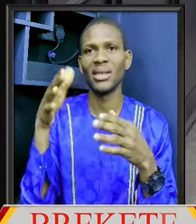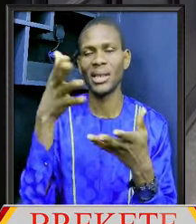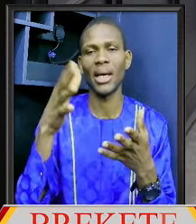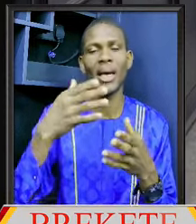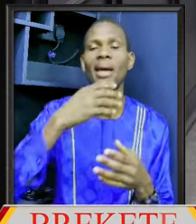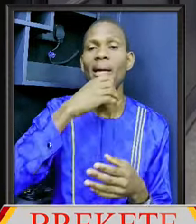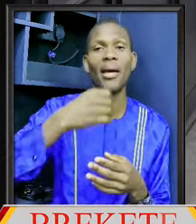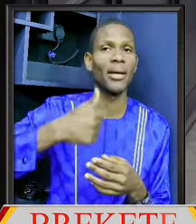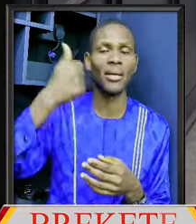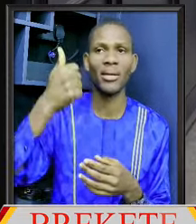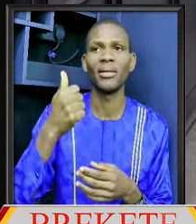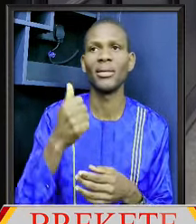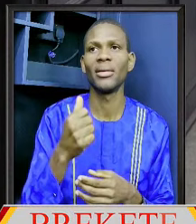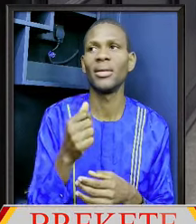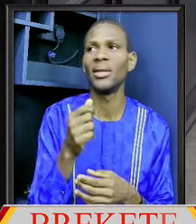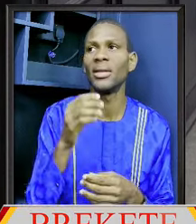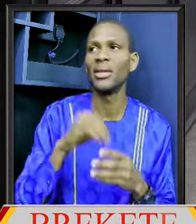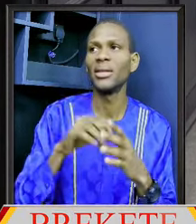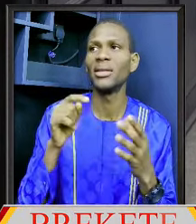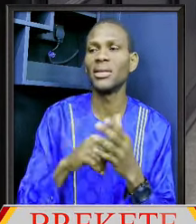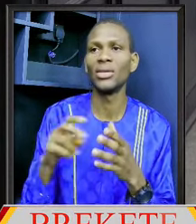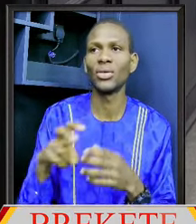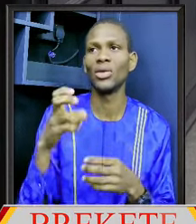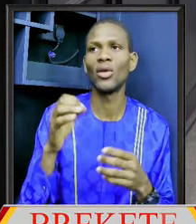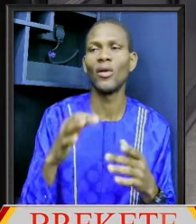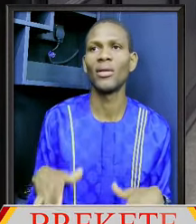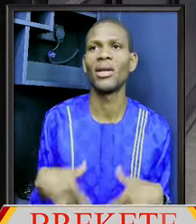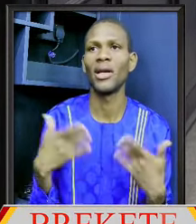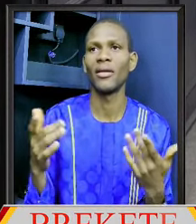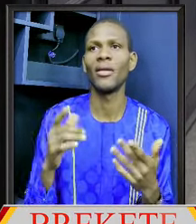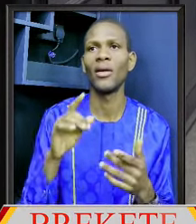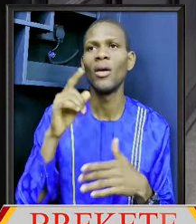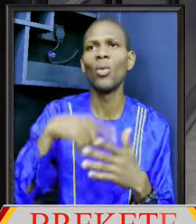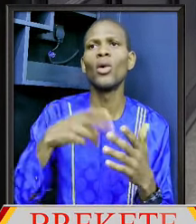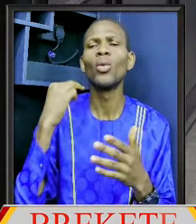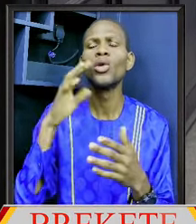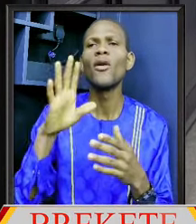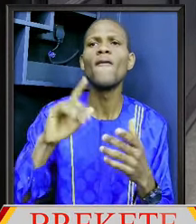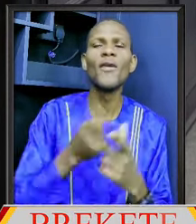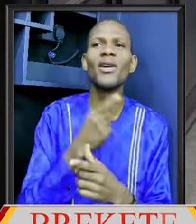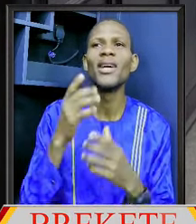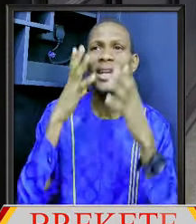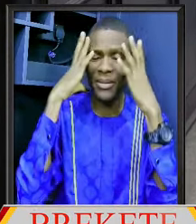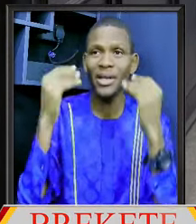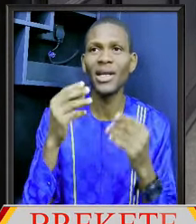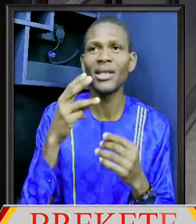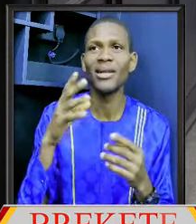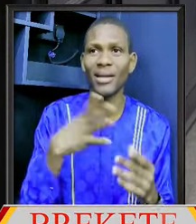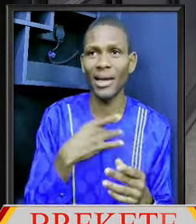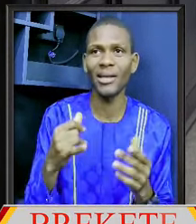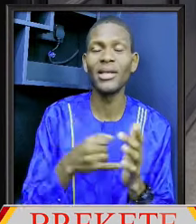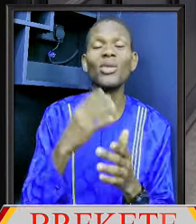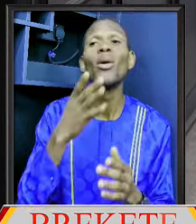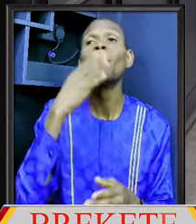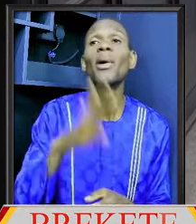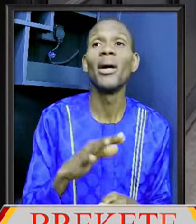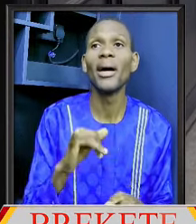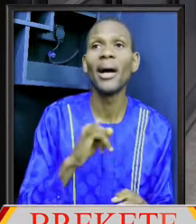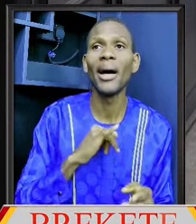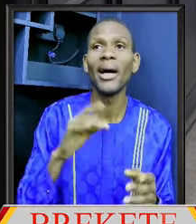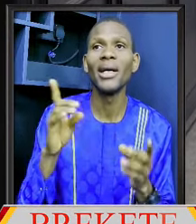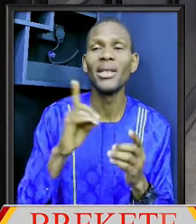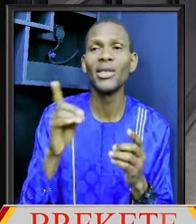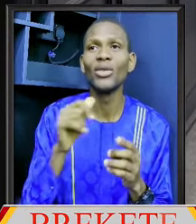elderly, in this journey of life. What was your first experience like? It was bad. I did not train to